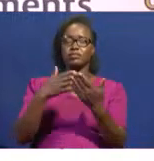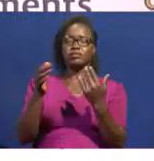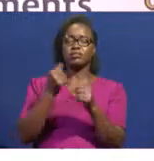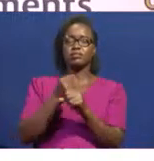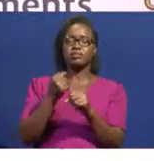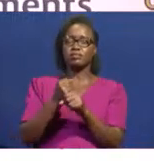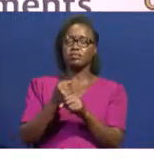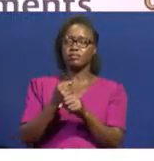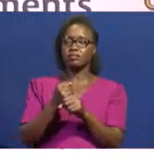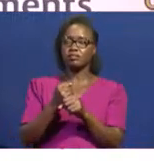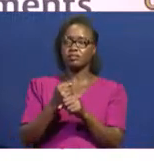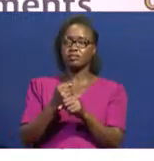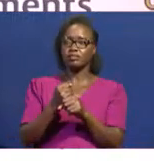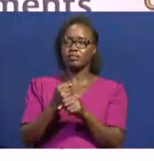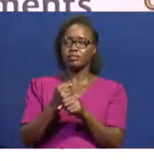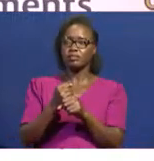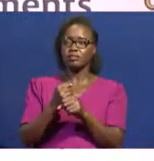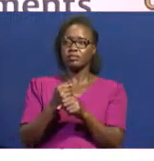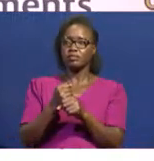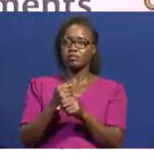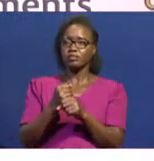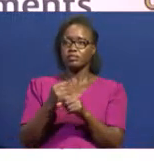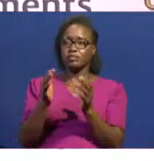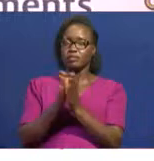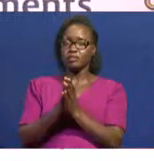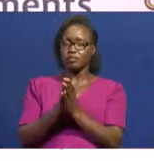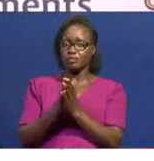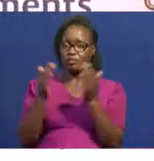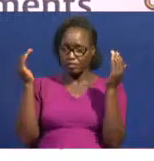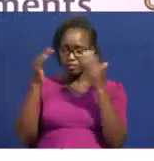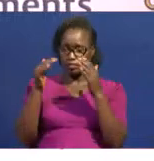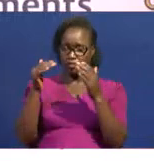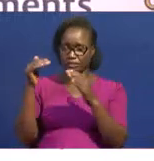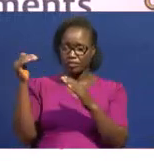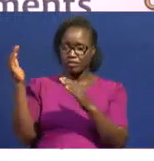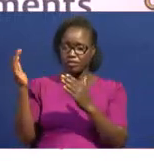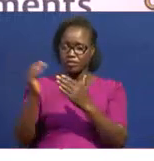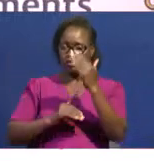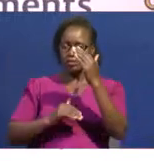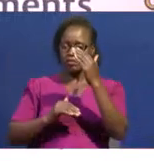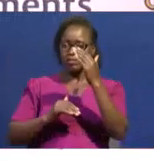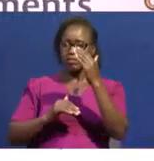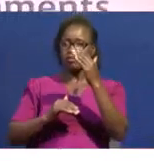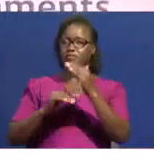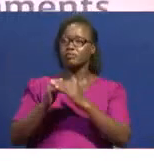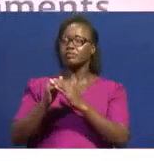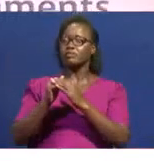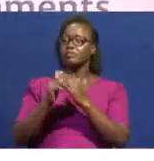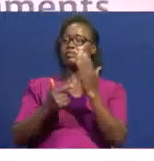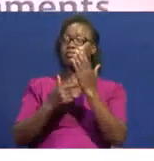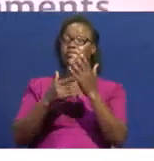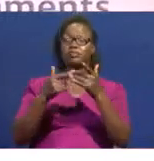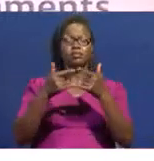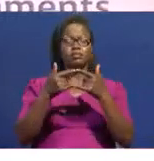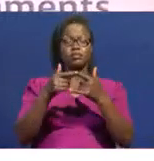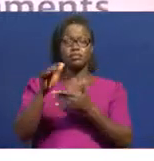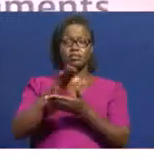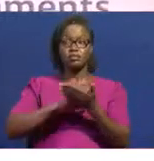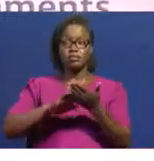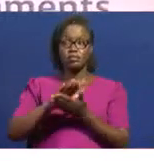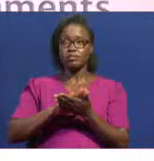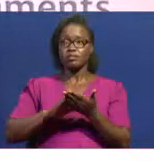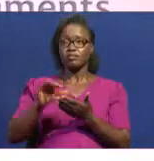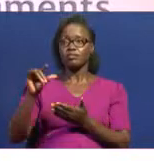EU is particularly committed to fight inequality and reduce the digital gap. Establishing